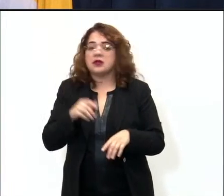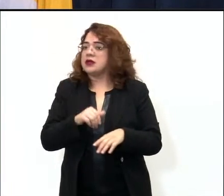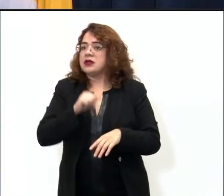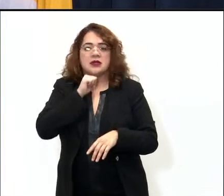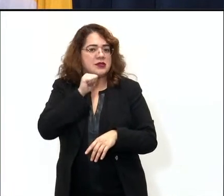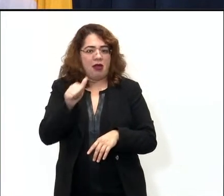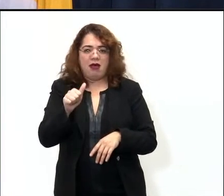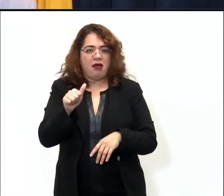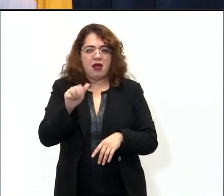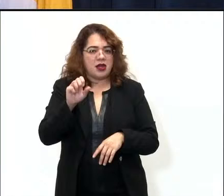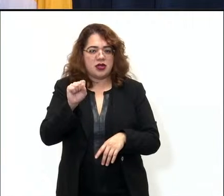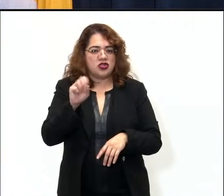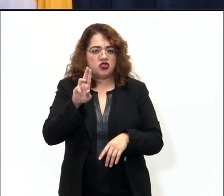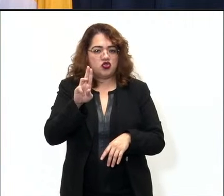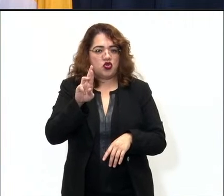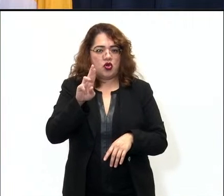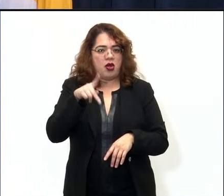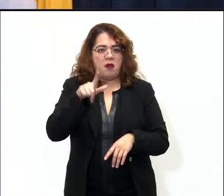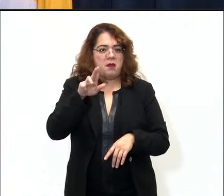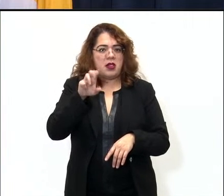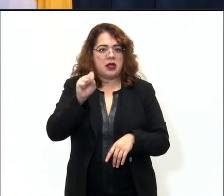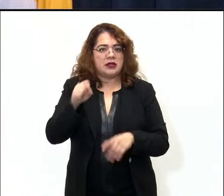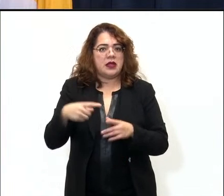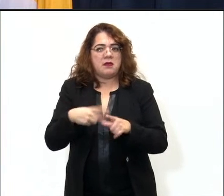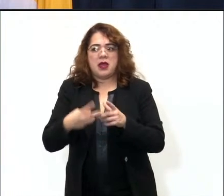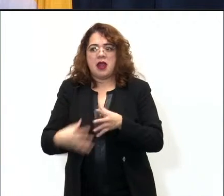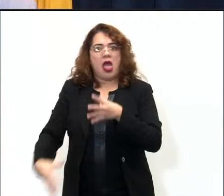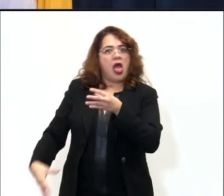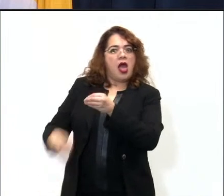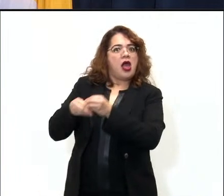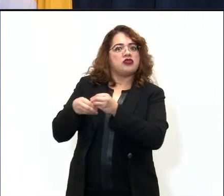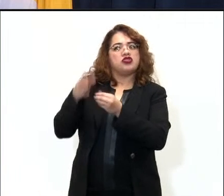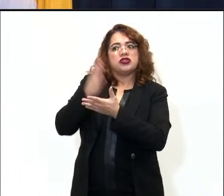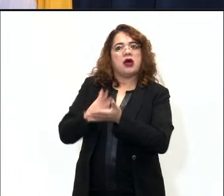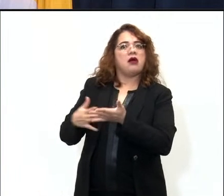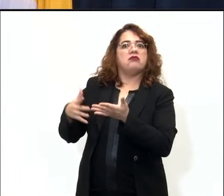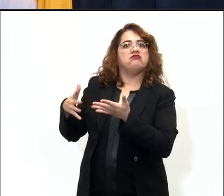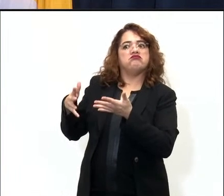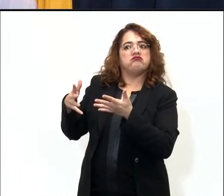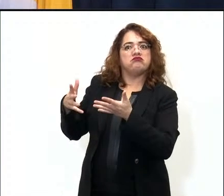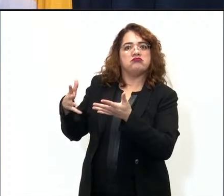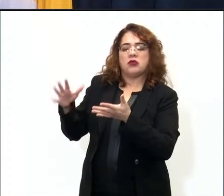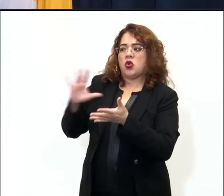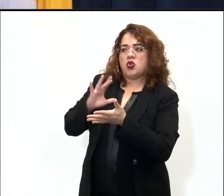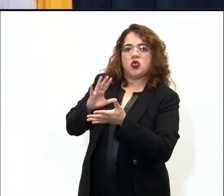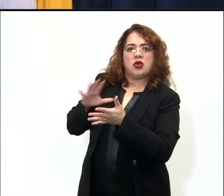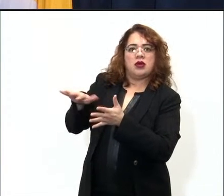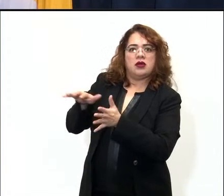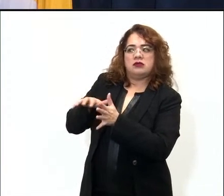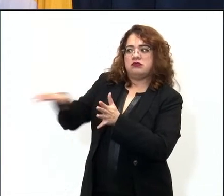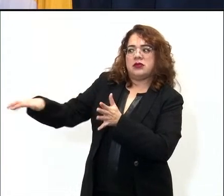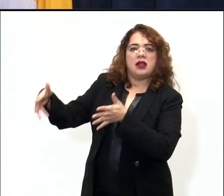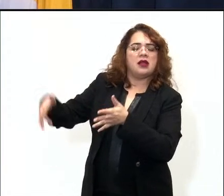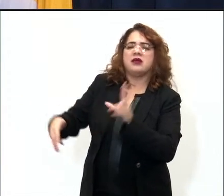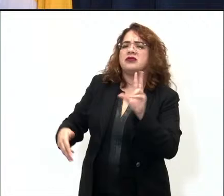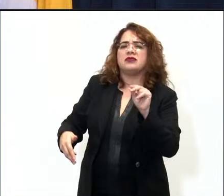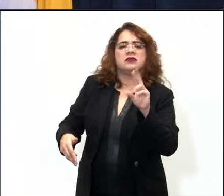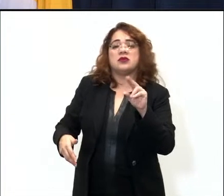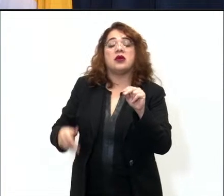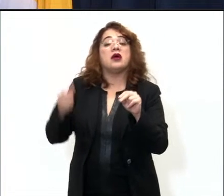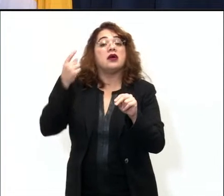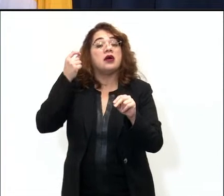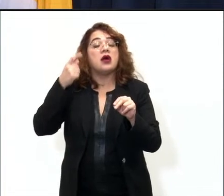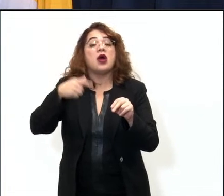not considered surplus vaccine, at least we don't consider it surplus vaccine. Knowing that we do not get stable deliveries of